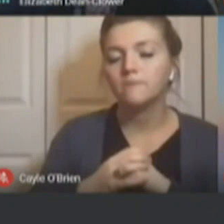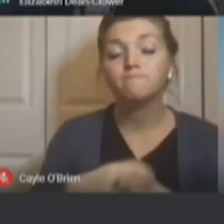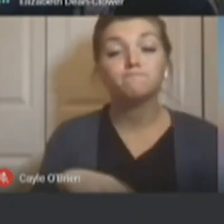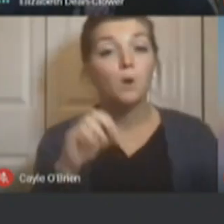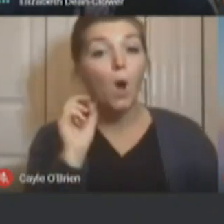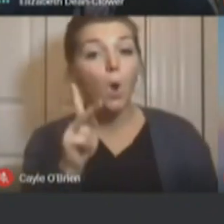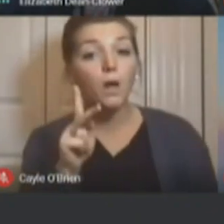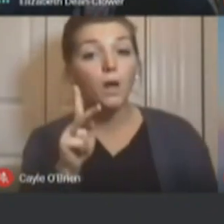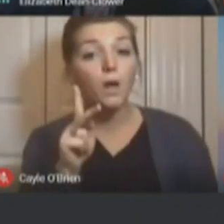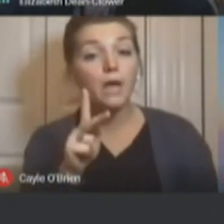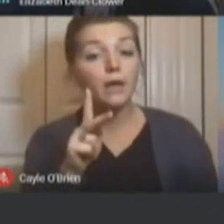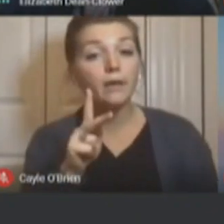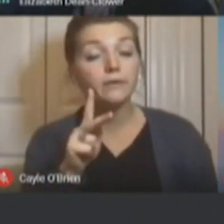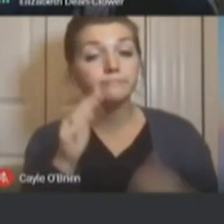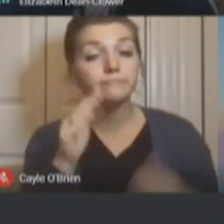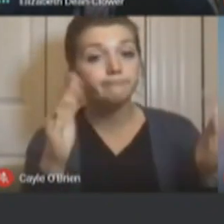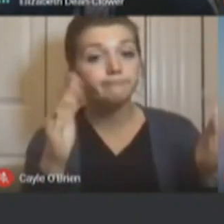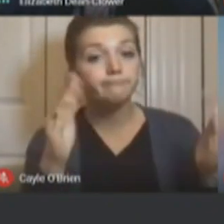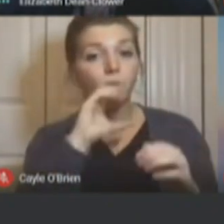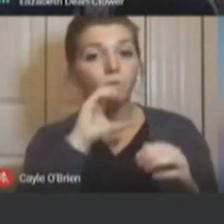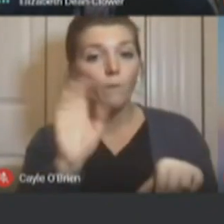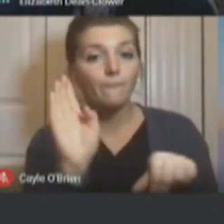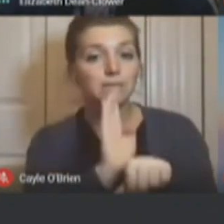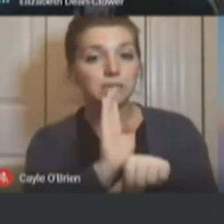Then let's move on to old business.